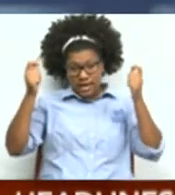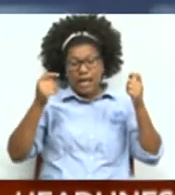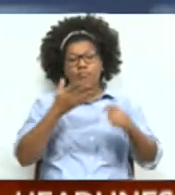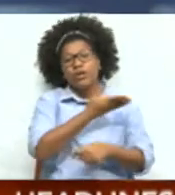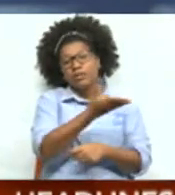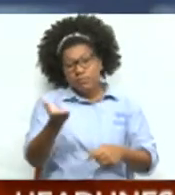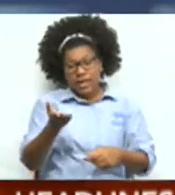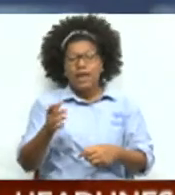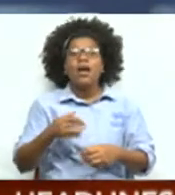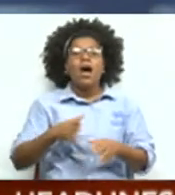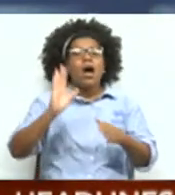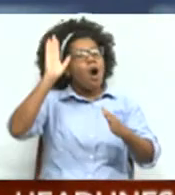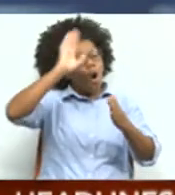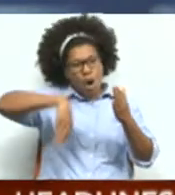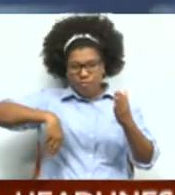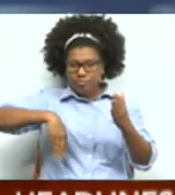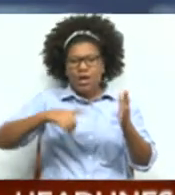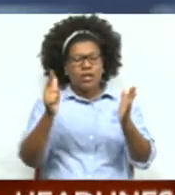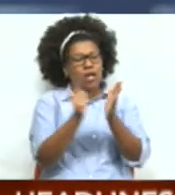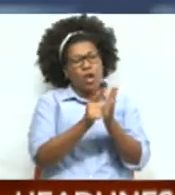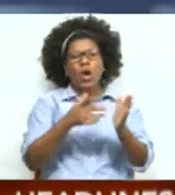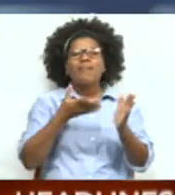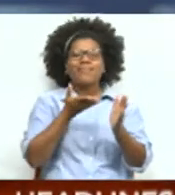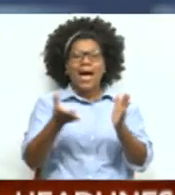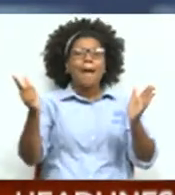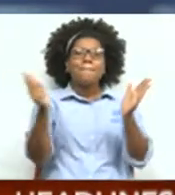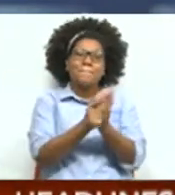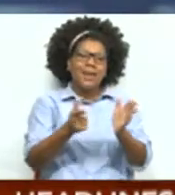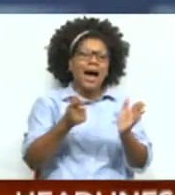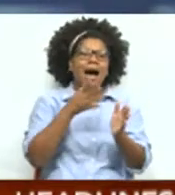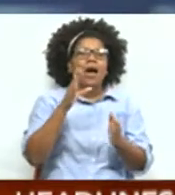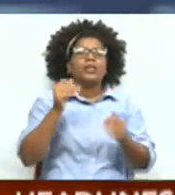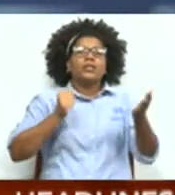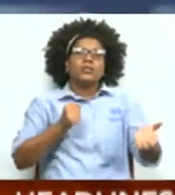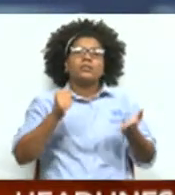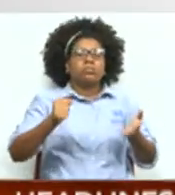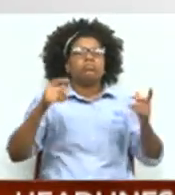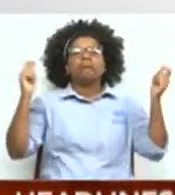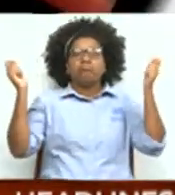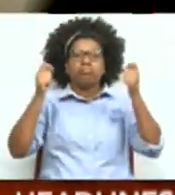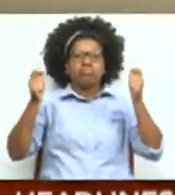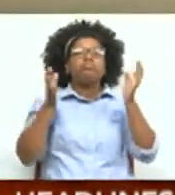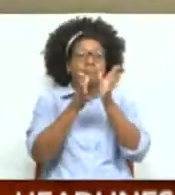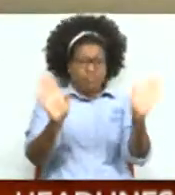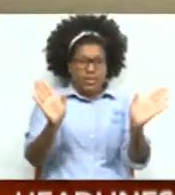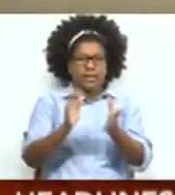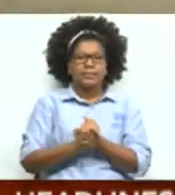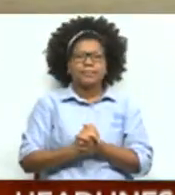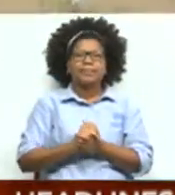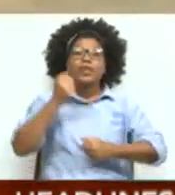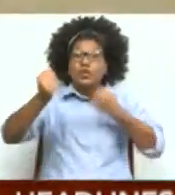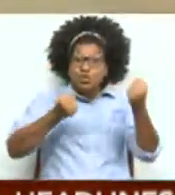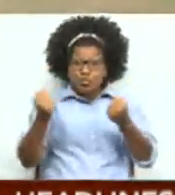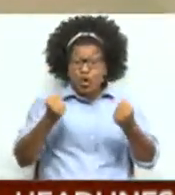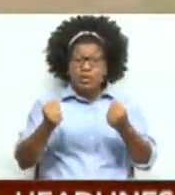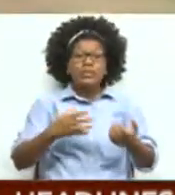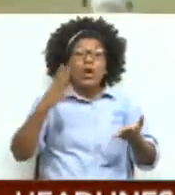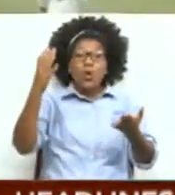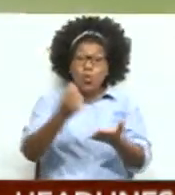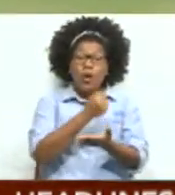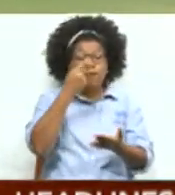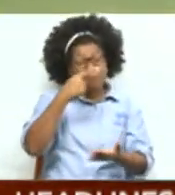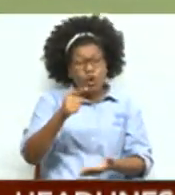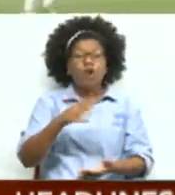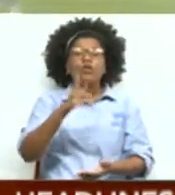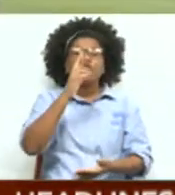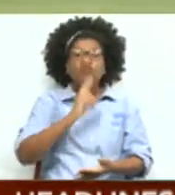March 30th, its anniversary. Still to come in sport, victory for Red Force men while the women stumble